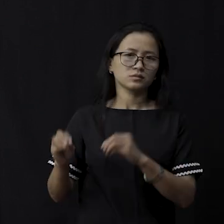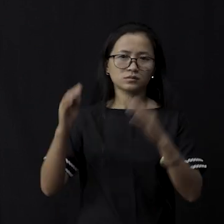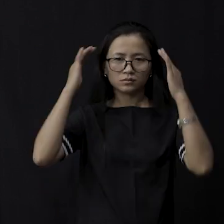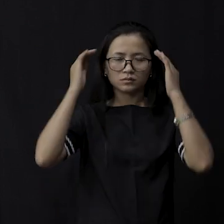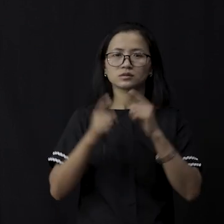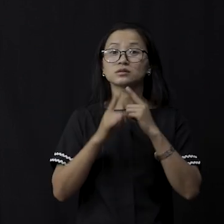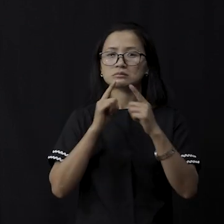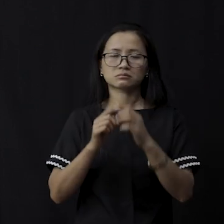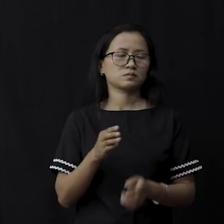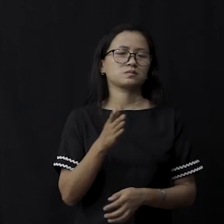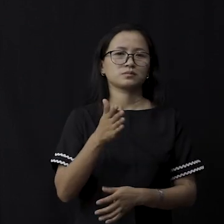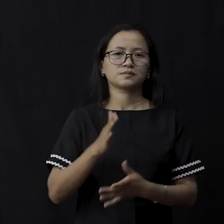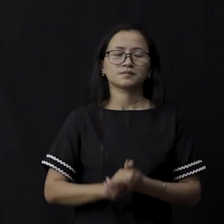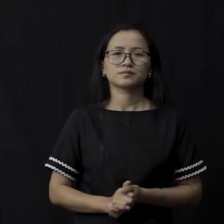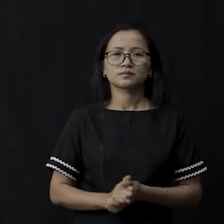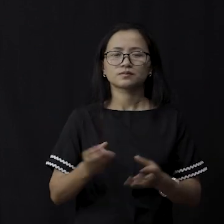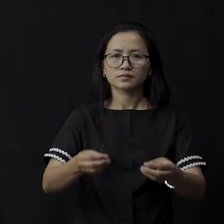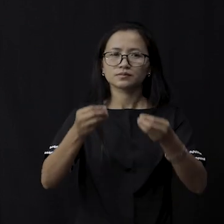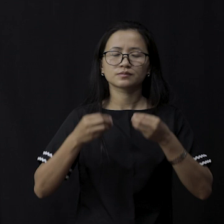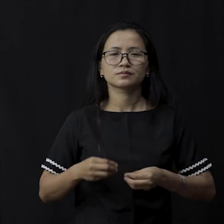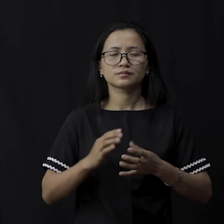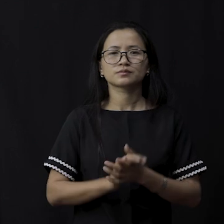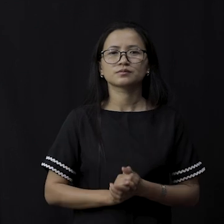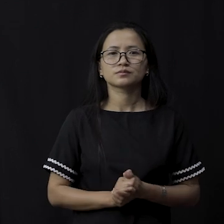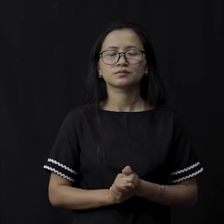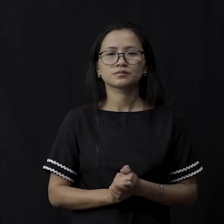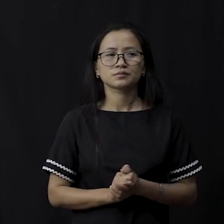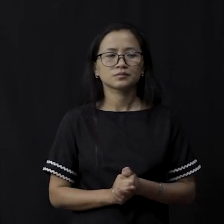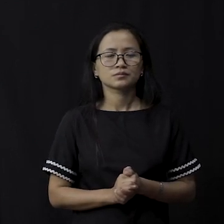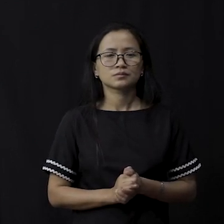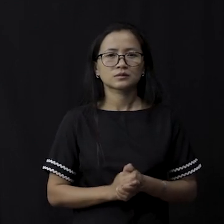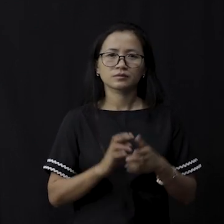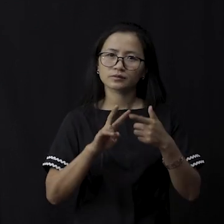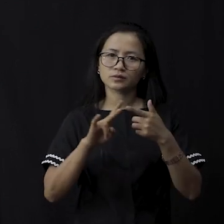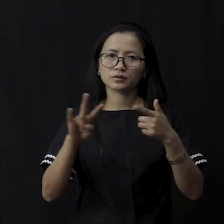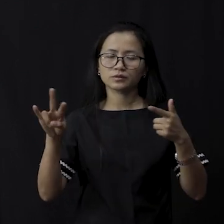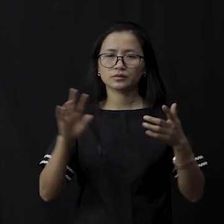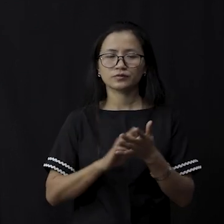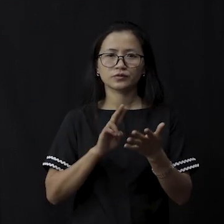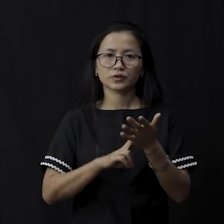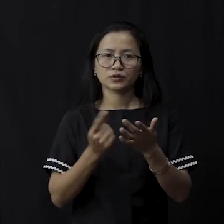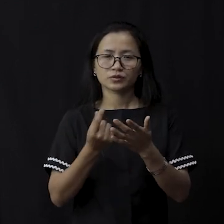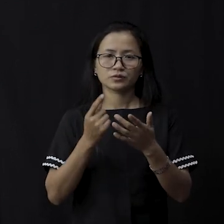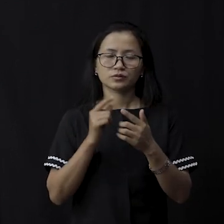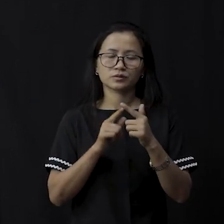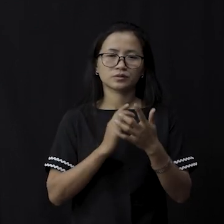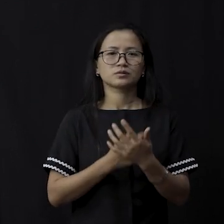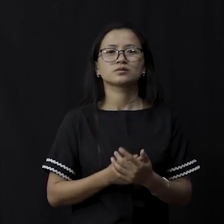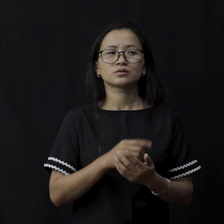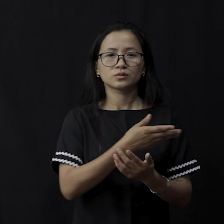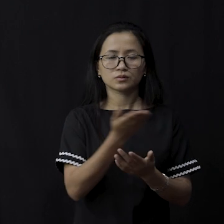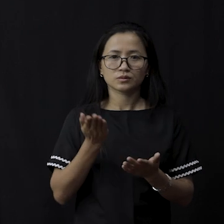But you need energy. And this energy is given by mainly this type of nutrient called the